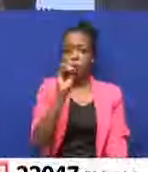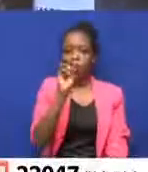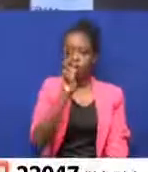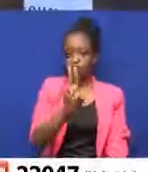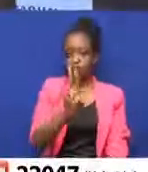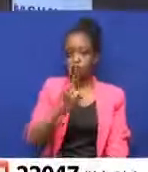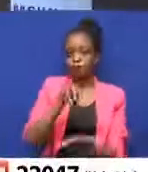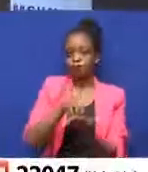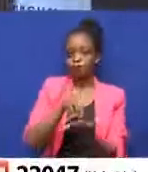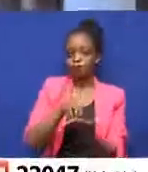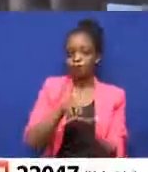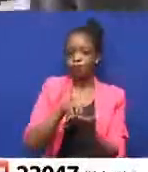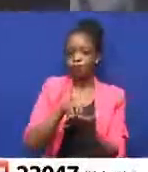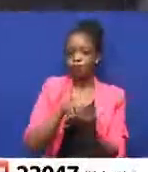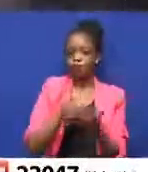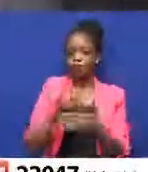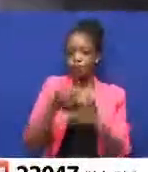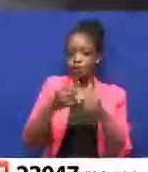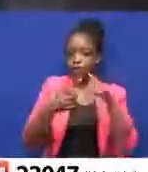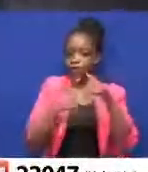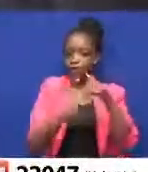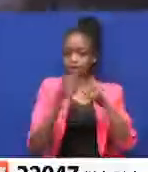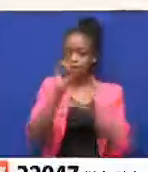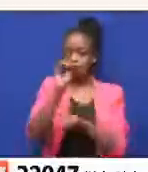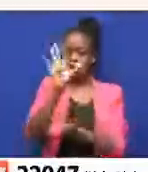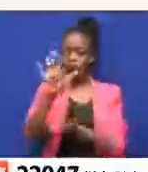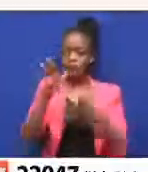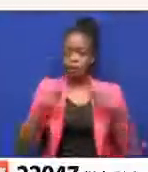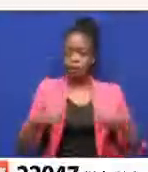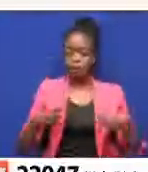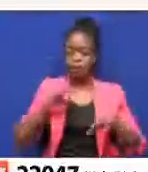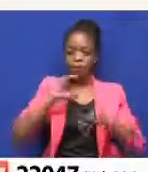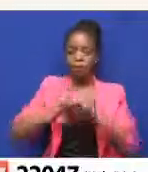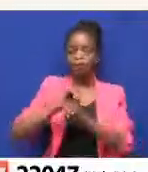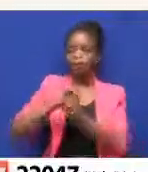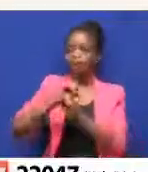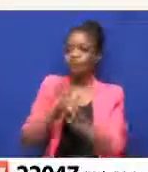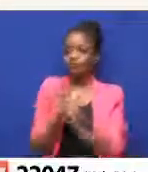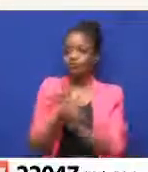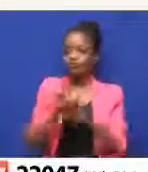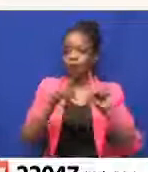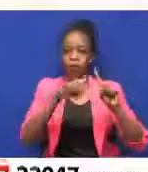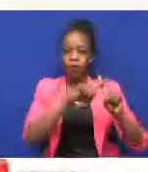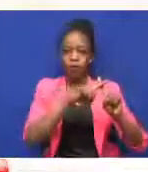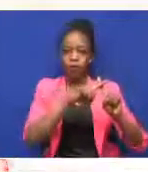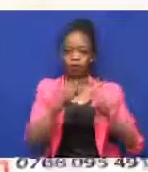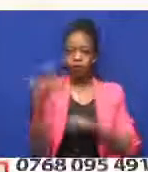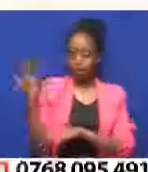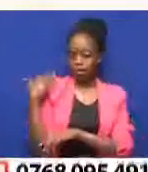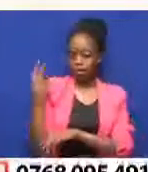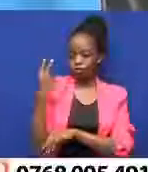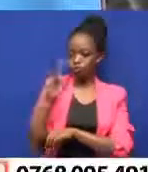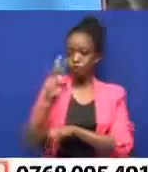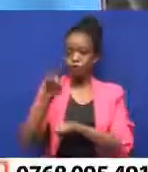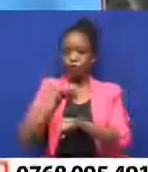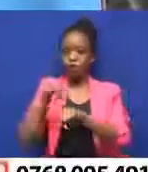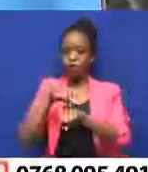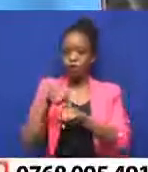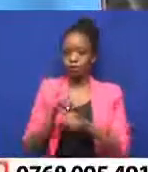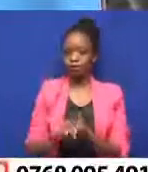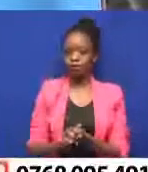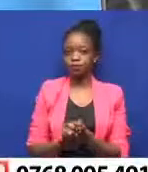23,202 cases after 605 more people tested positive for the virus in the last 24 hours.